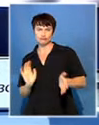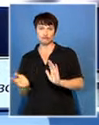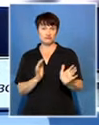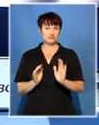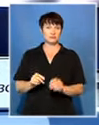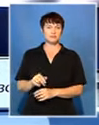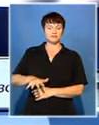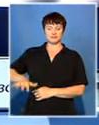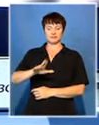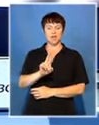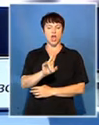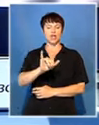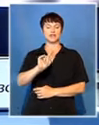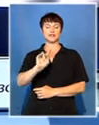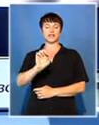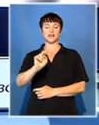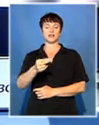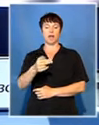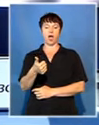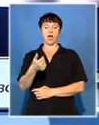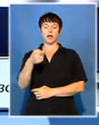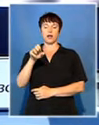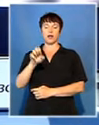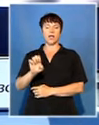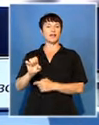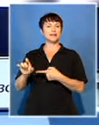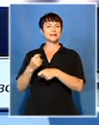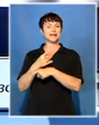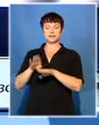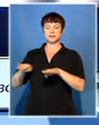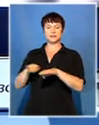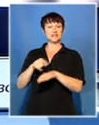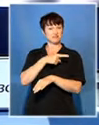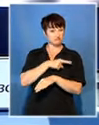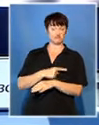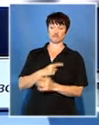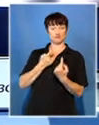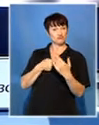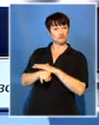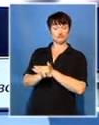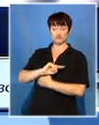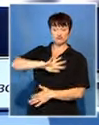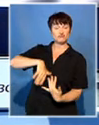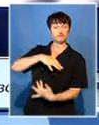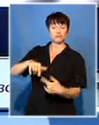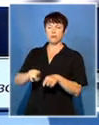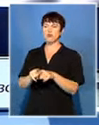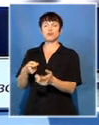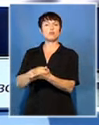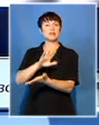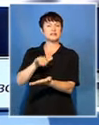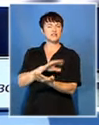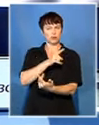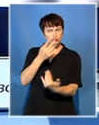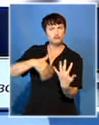with commuters at a Uitenhage taxi rank and mingled with various people at a nearby shopping complex. This is part of seeking